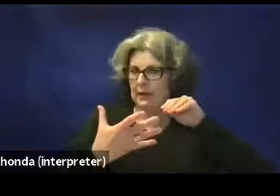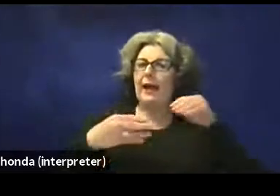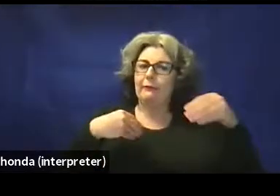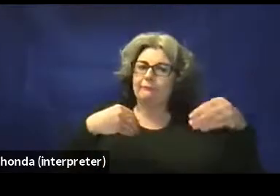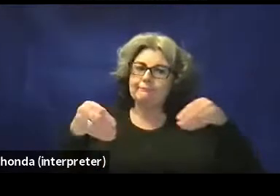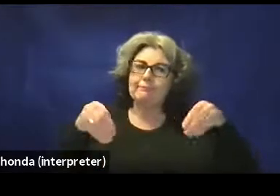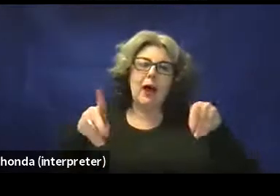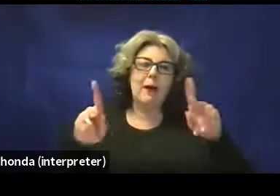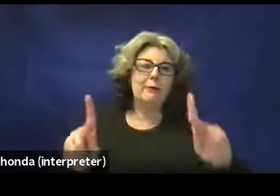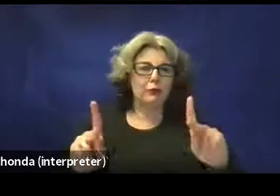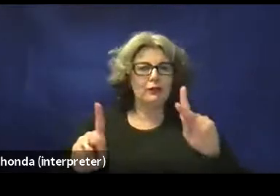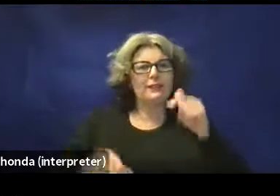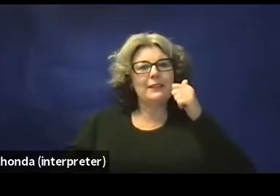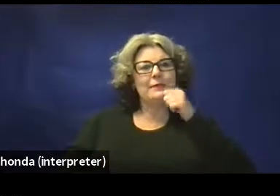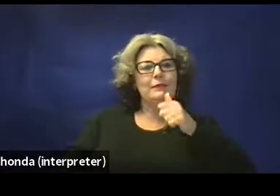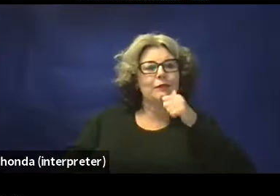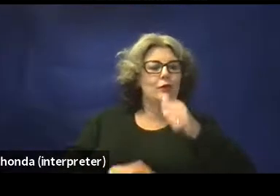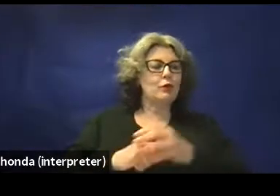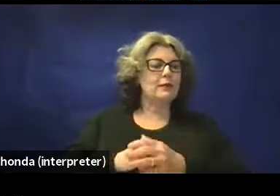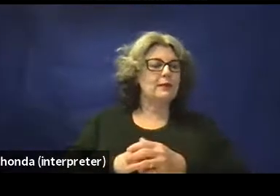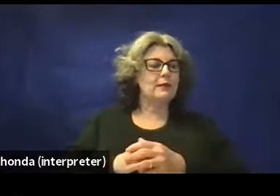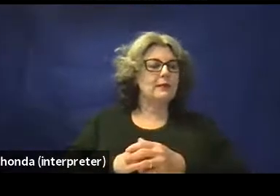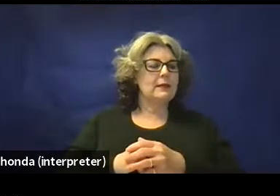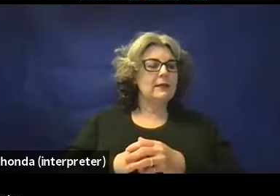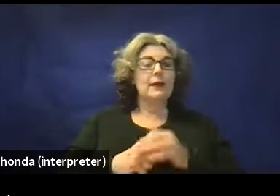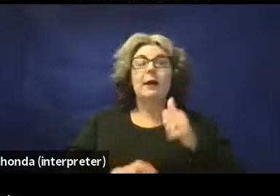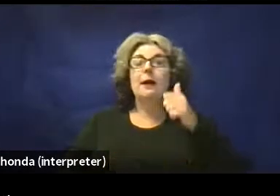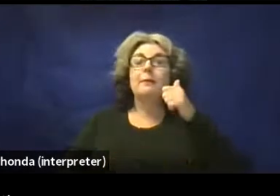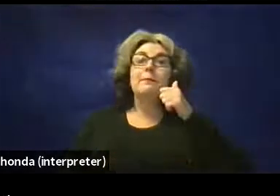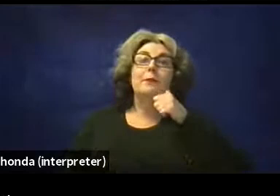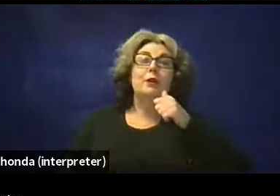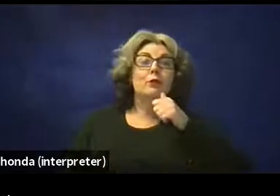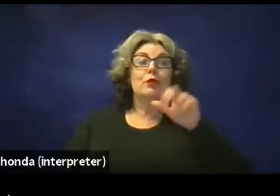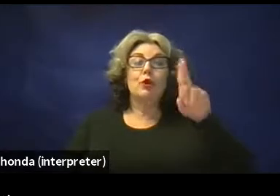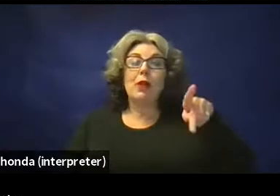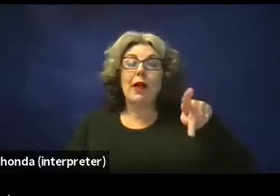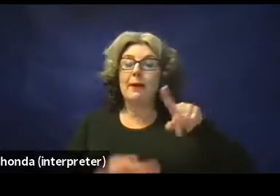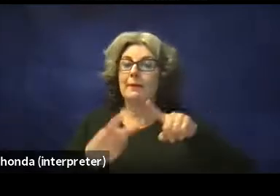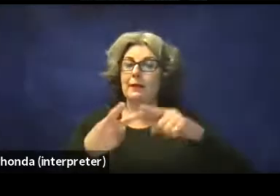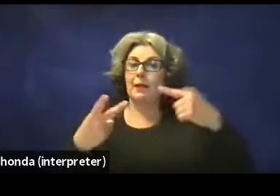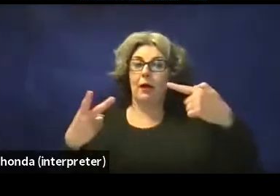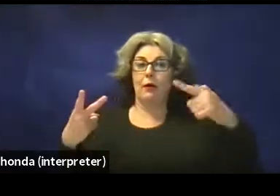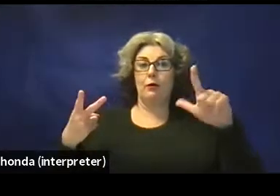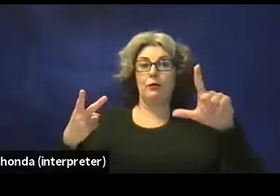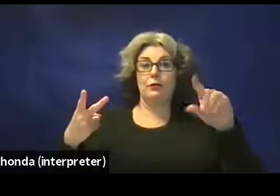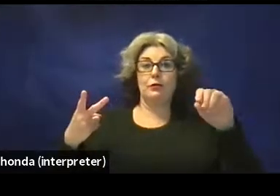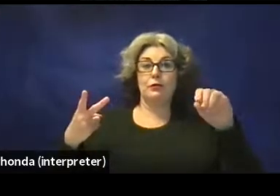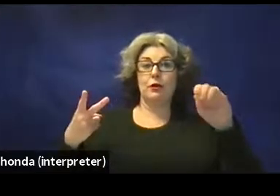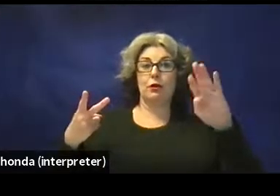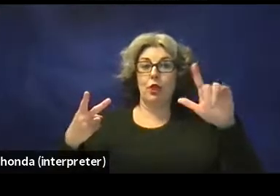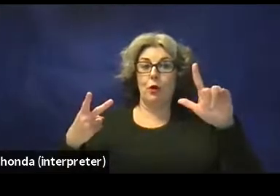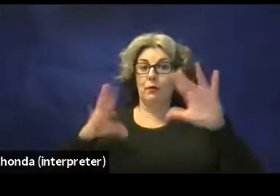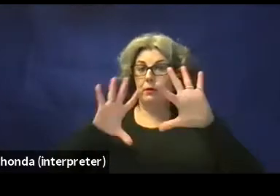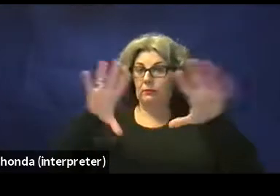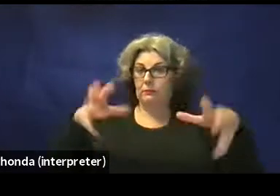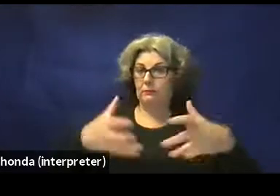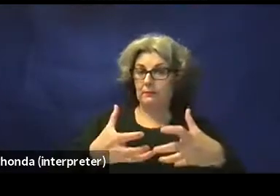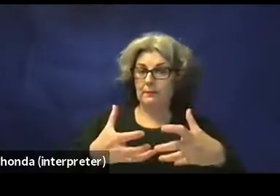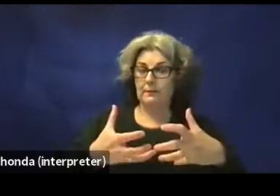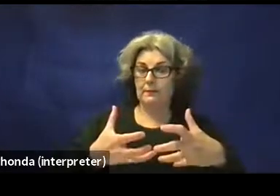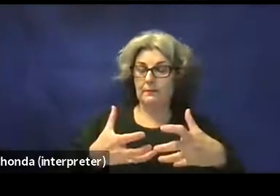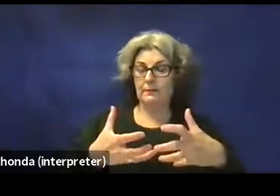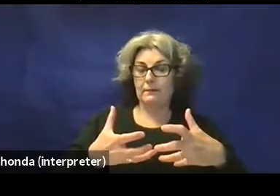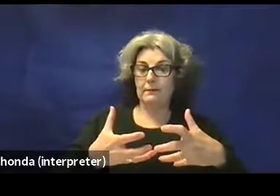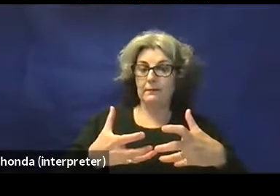an interesting opportunity there. But I think what I see with Girl Up and certainly globally is that just